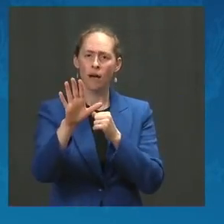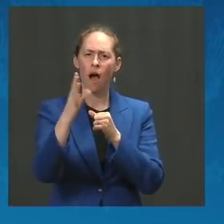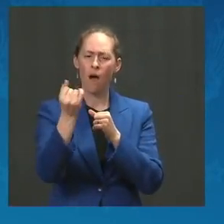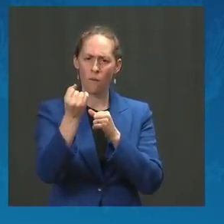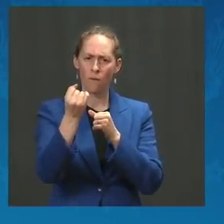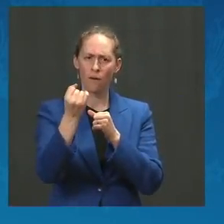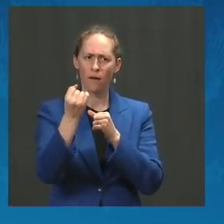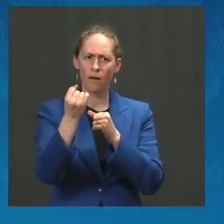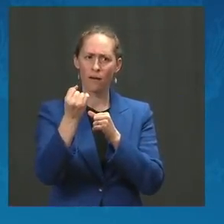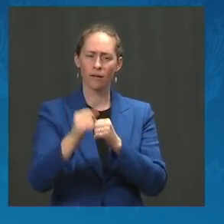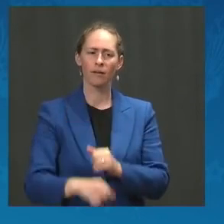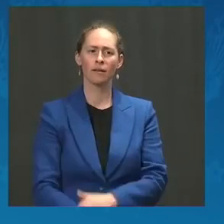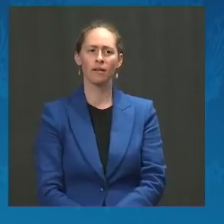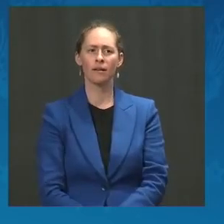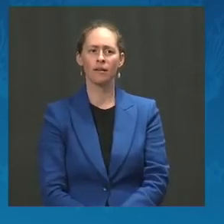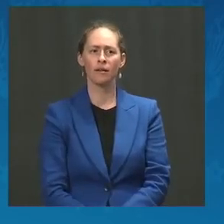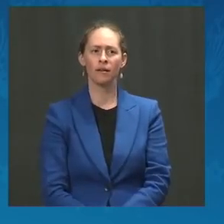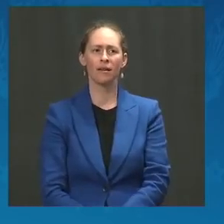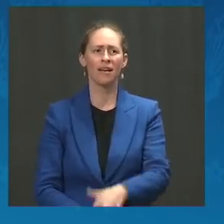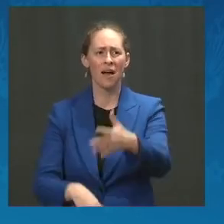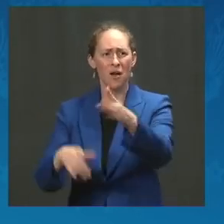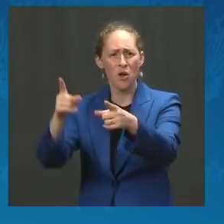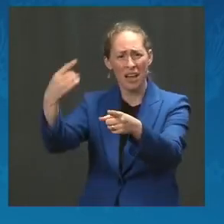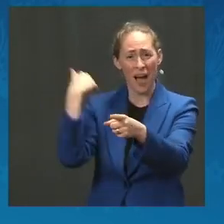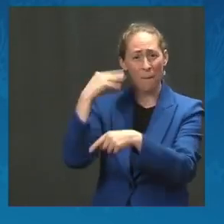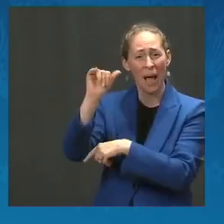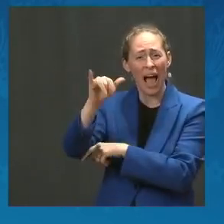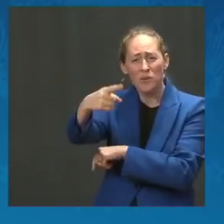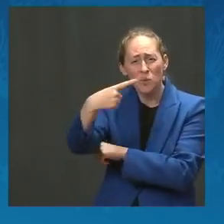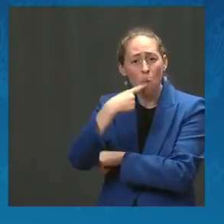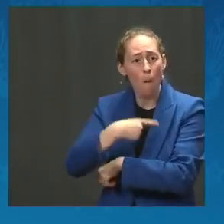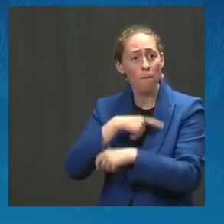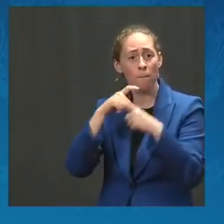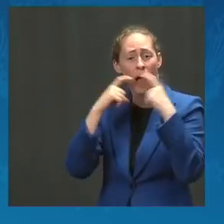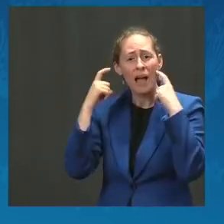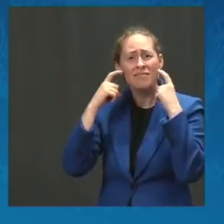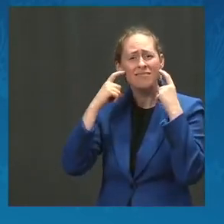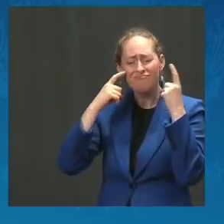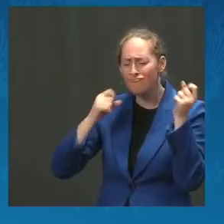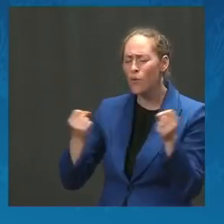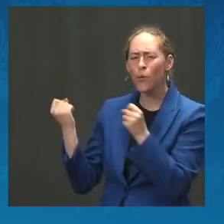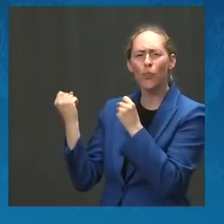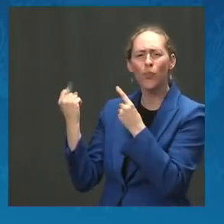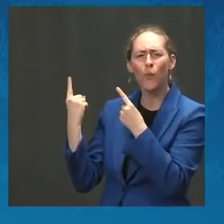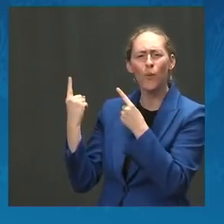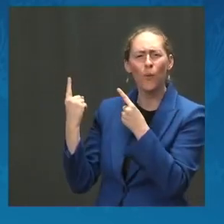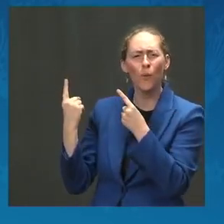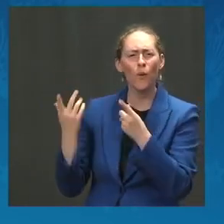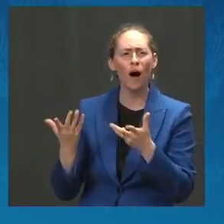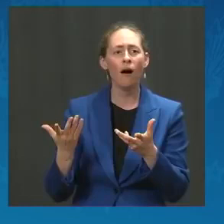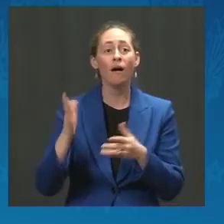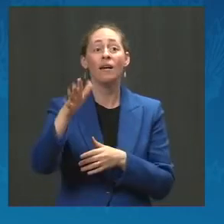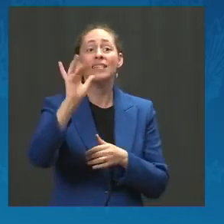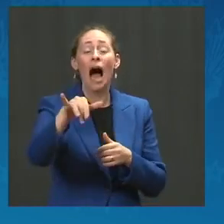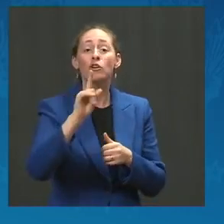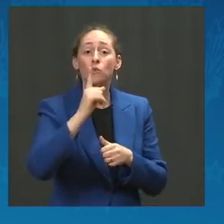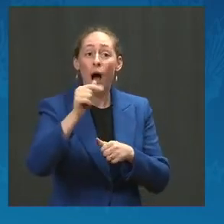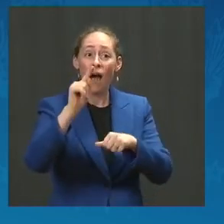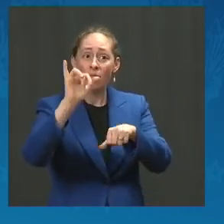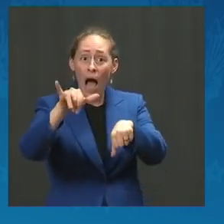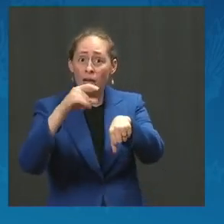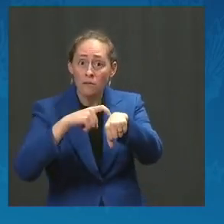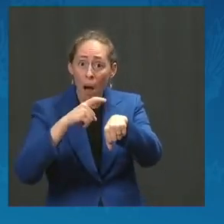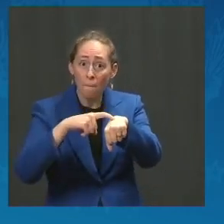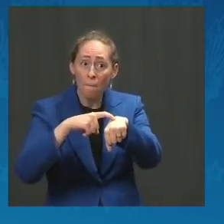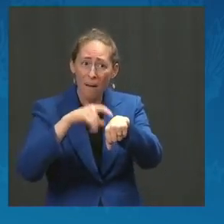made it sound like a vaccine was the ticket to losing the mask forever. And it... That is true at the time, because I thought there were people who